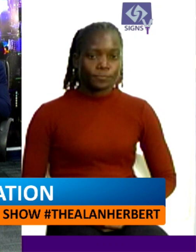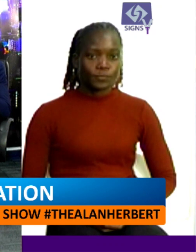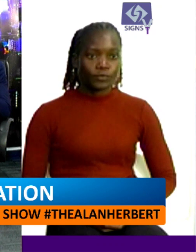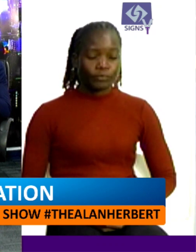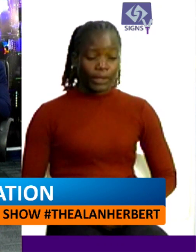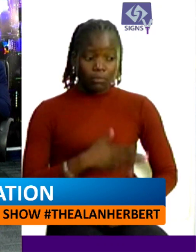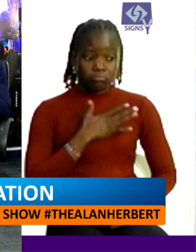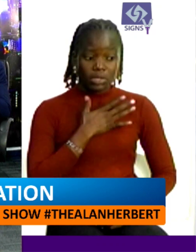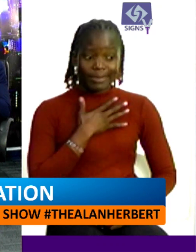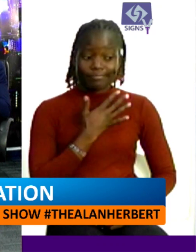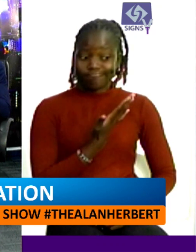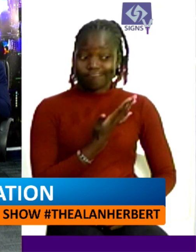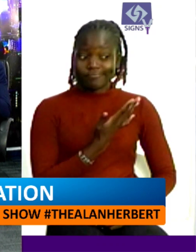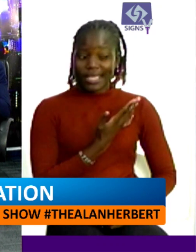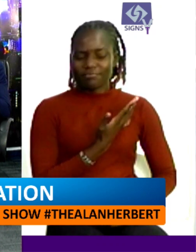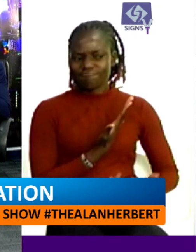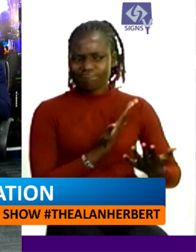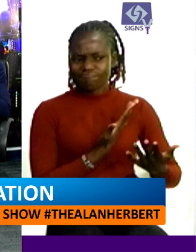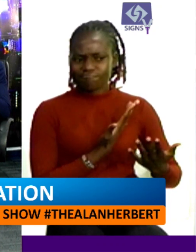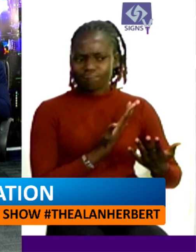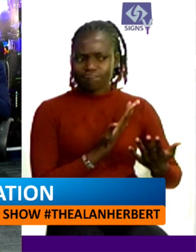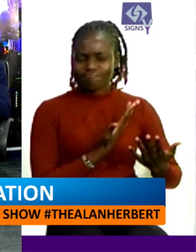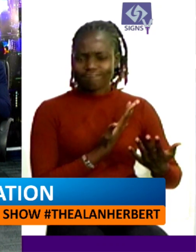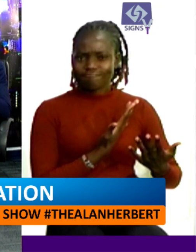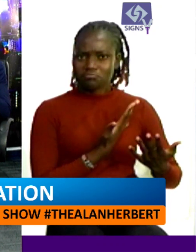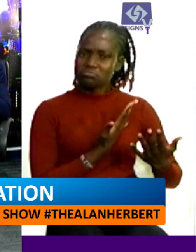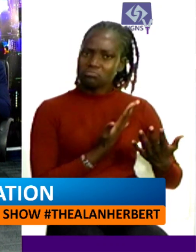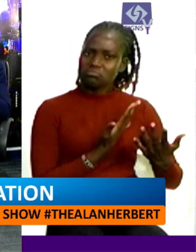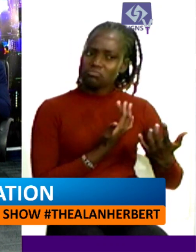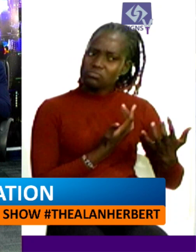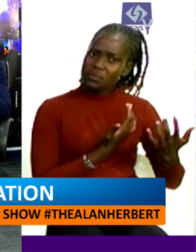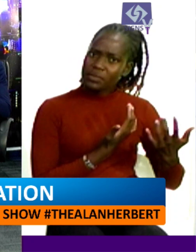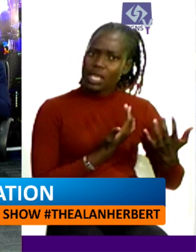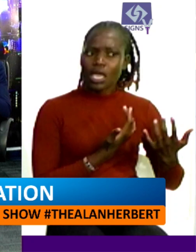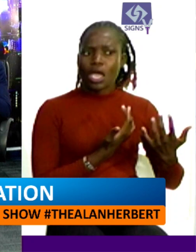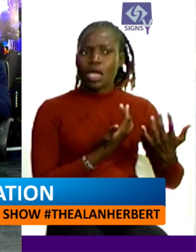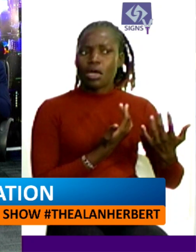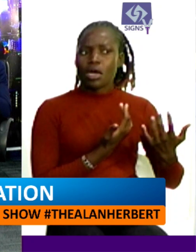I'm looking towards making sure that we have continuous